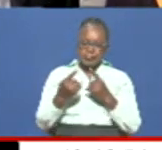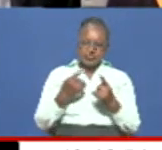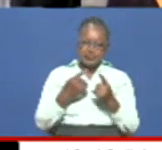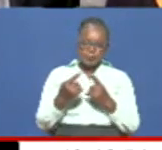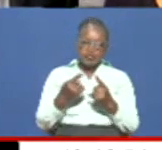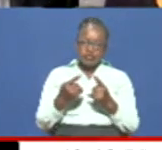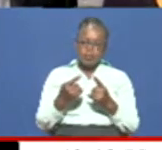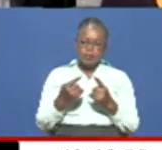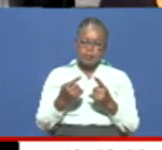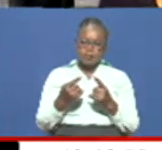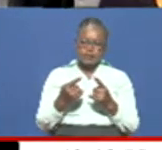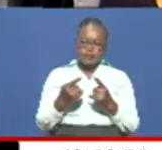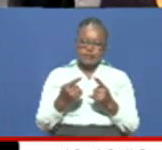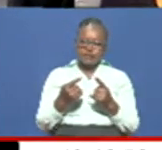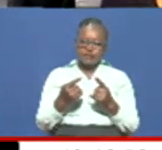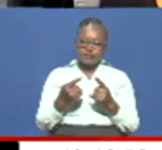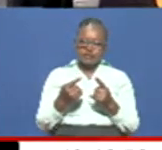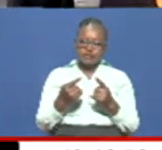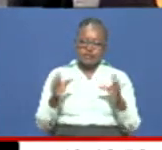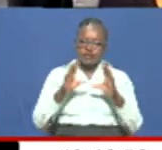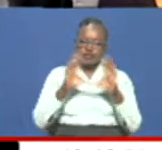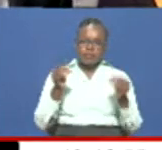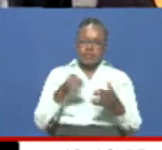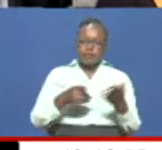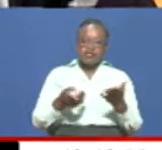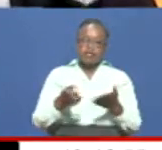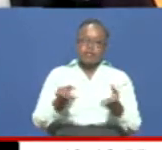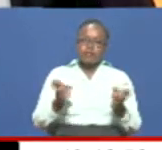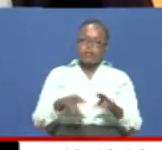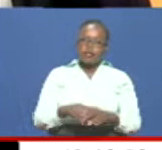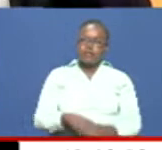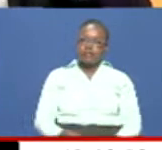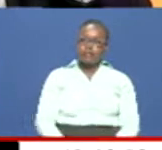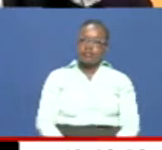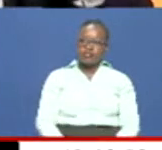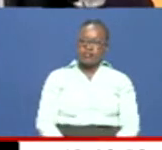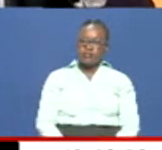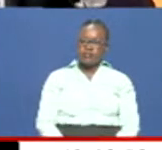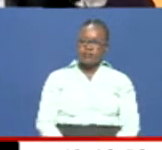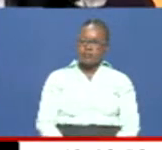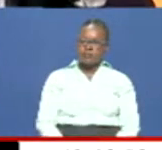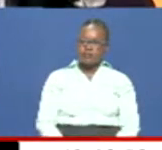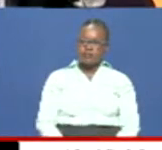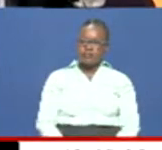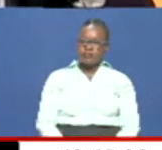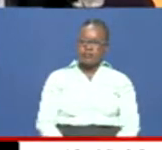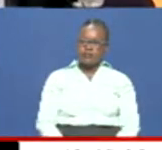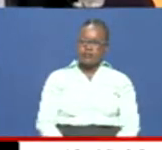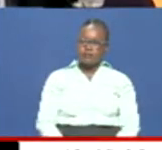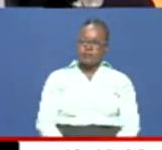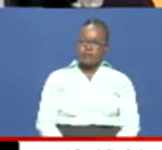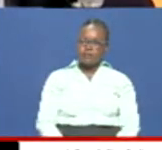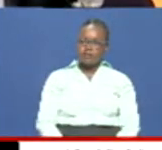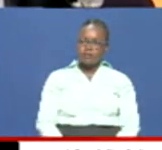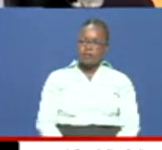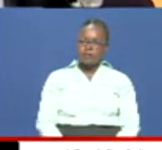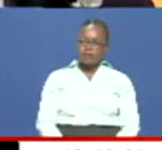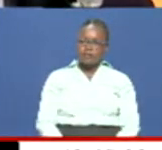gives us a glimpse of what is happening. Mookie, kindly. Other counties, Ngong did not